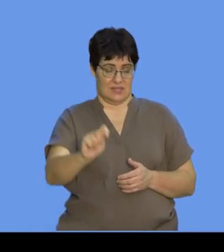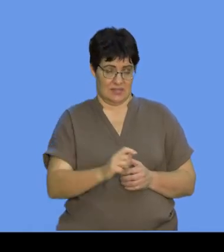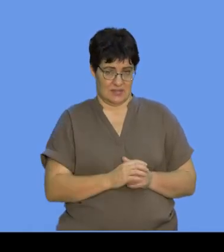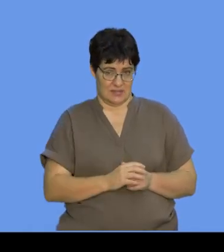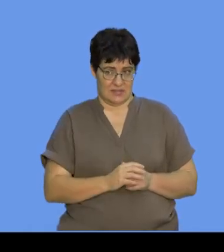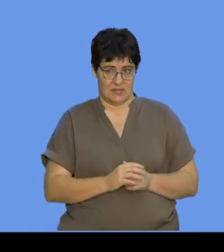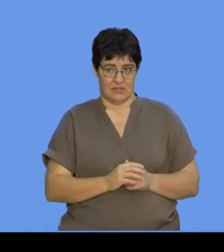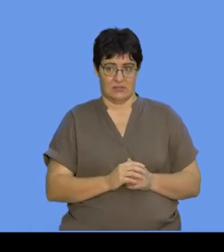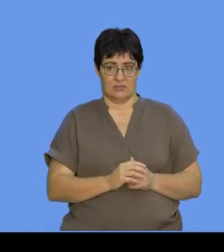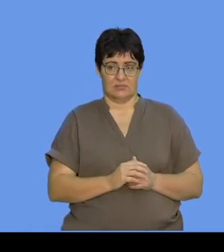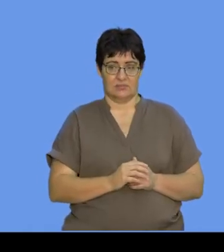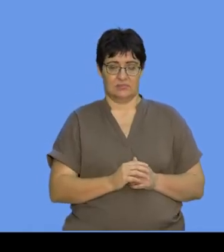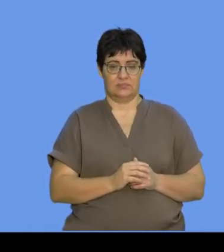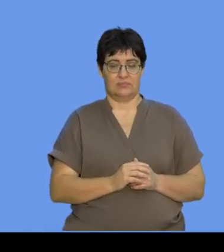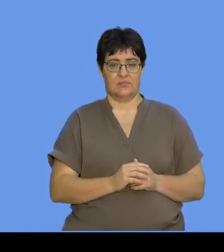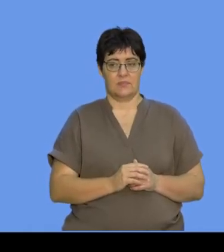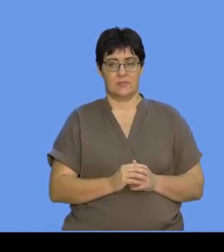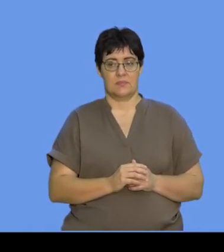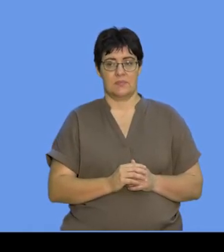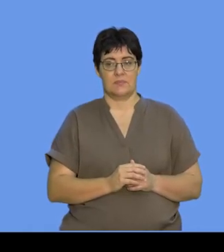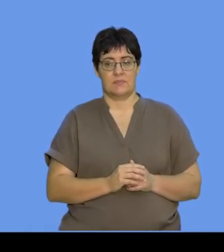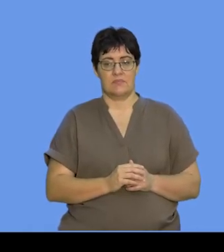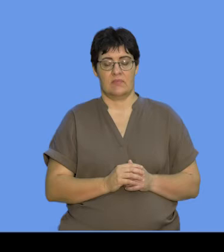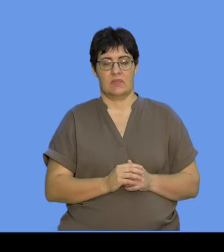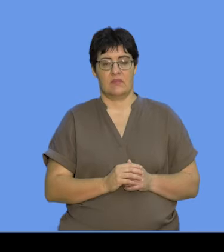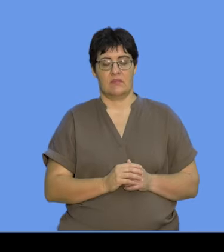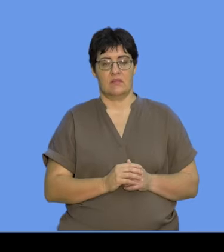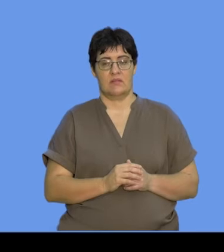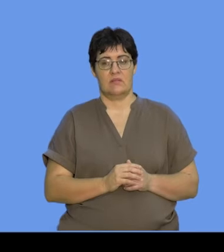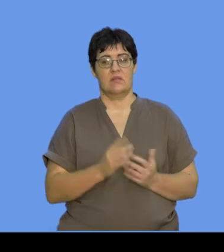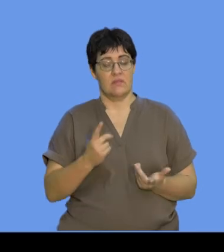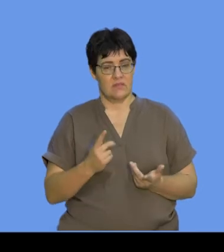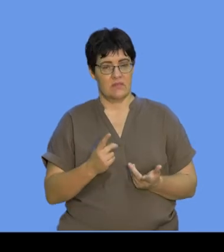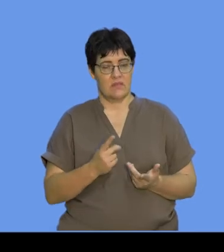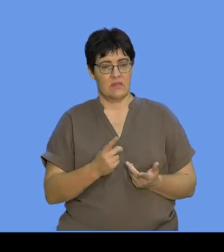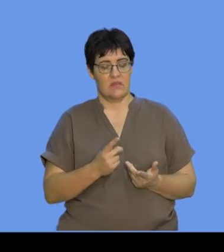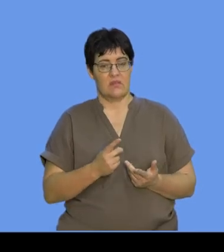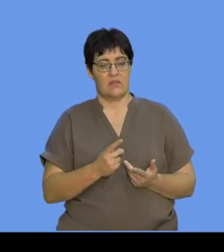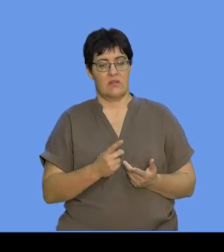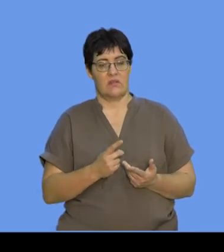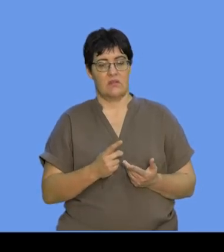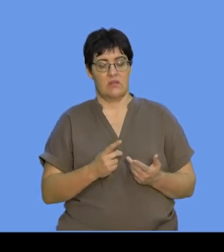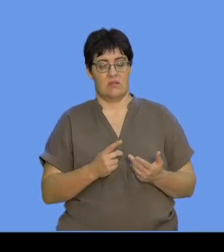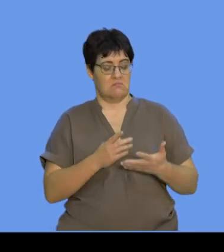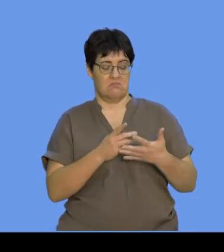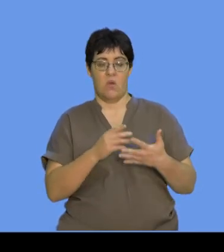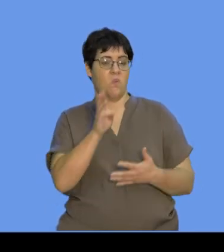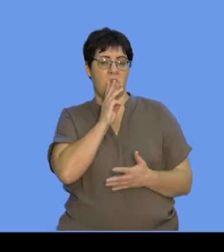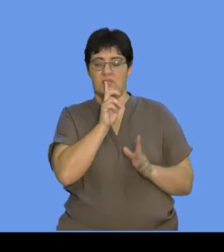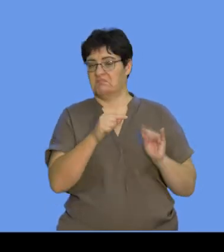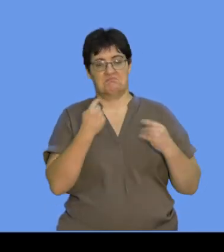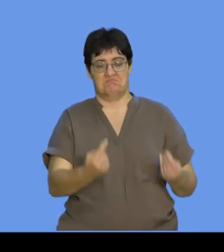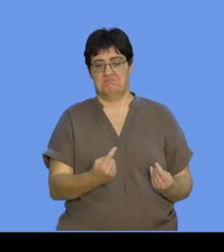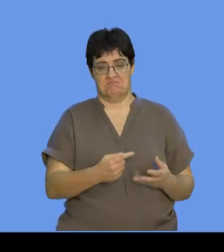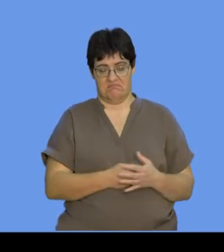dissolution actually occurs, right? Okay. Now, if we take out the substance cannot be water because we are